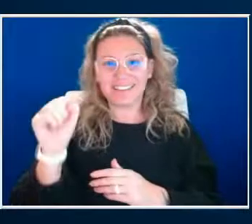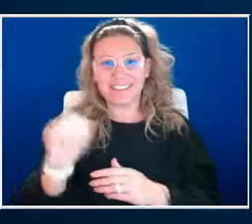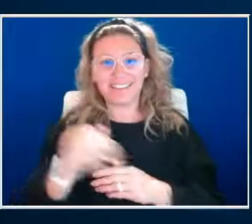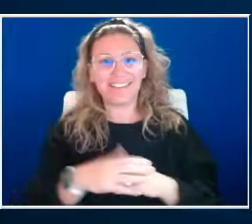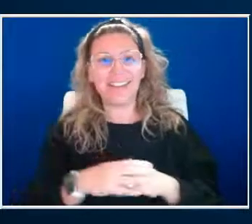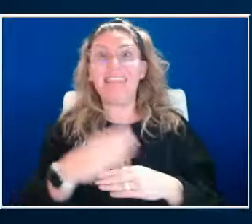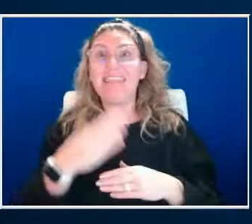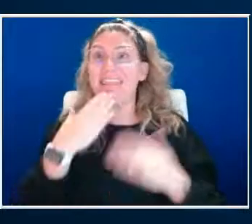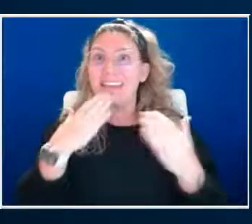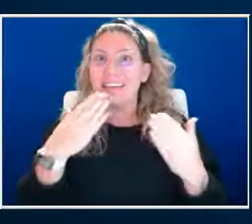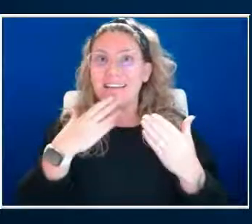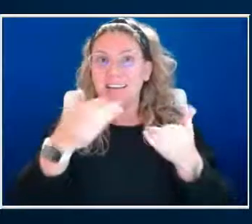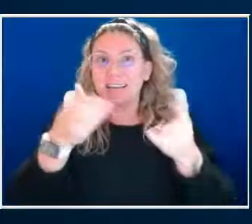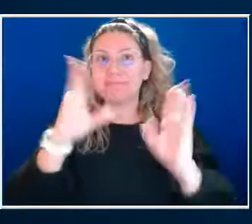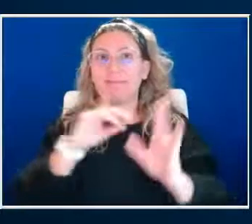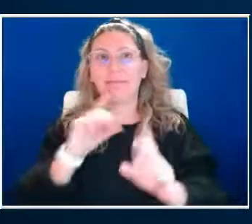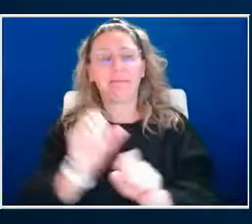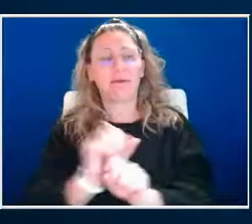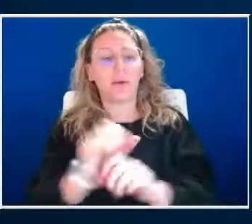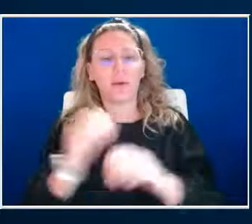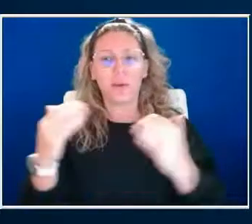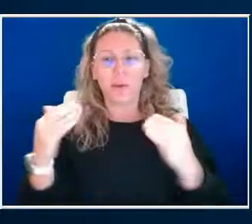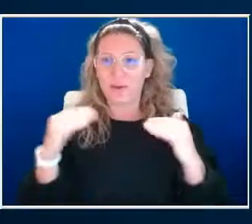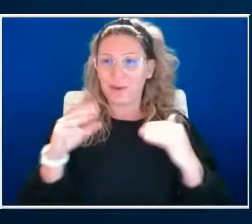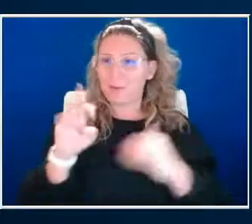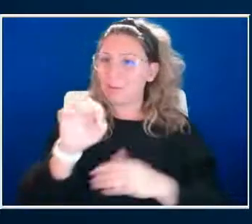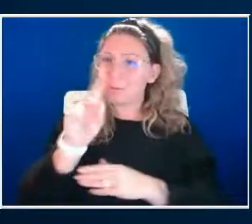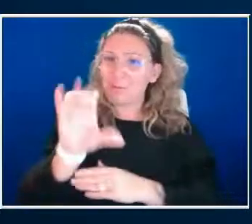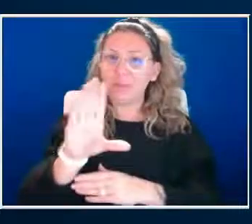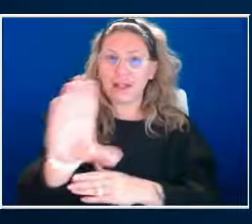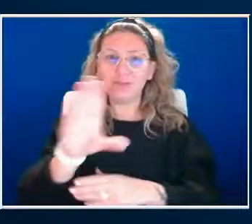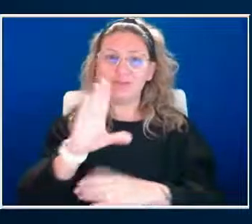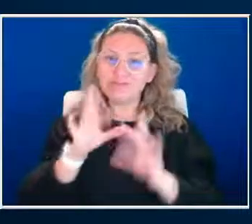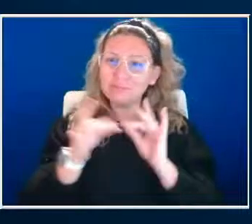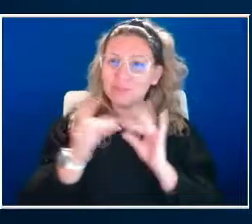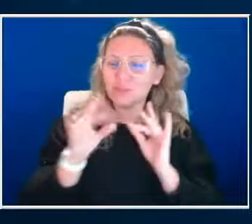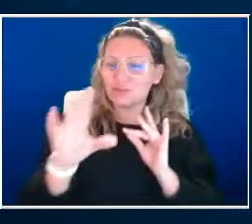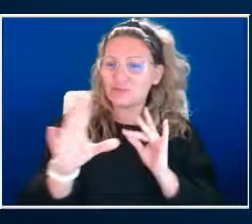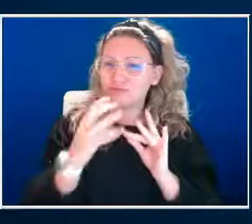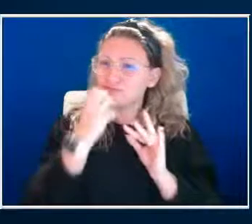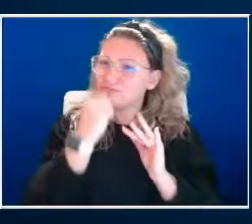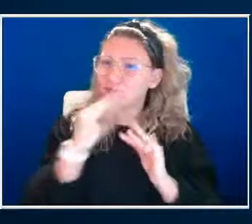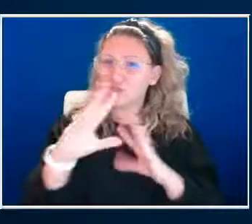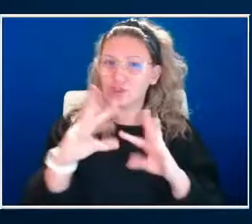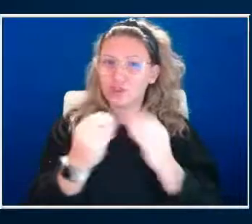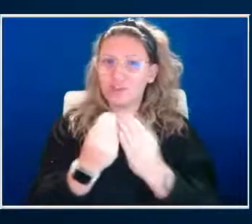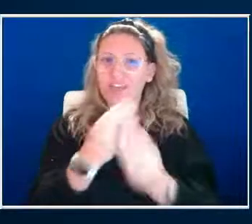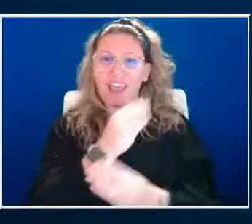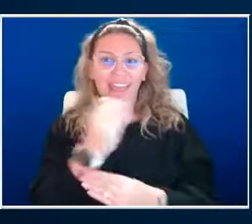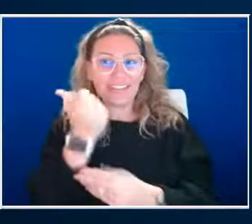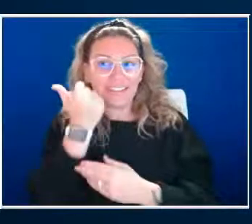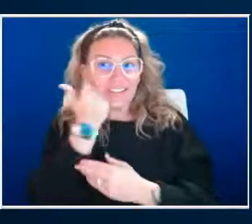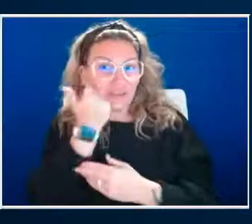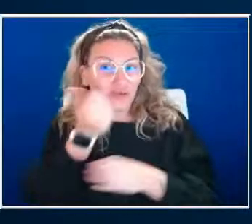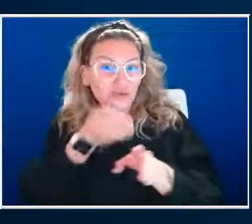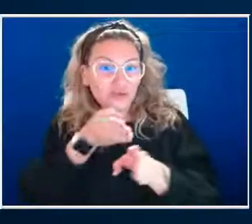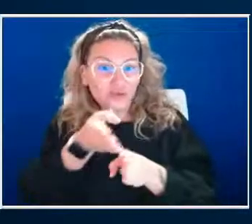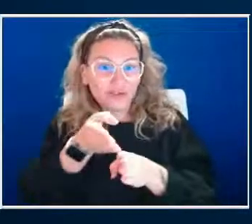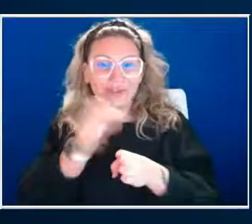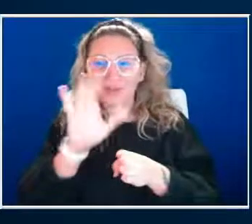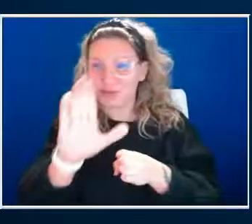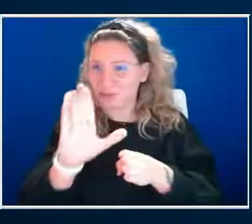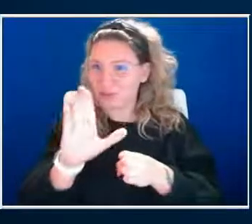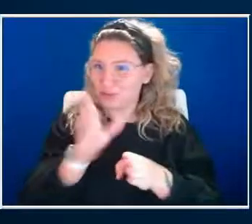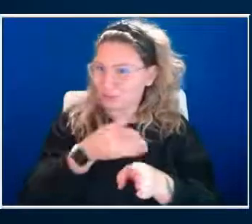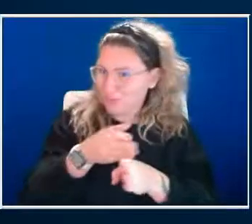God, absolutely. Melanie, you mentioned that your passion is your family and also dentistry because that is your profession. You were